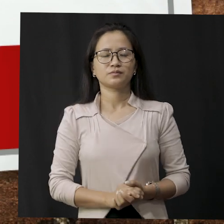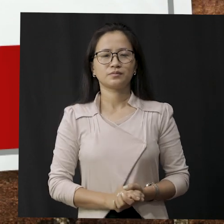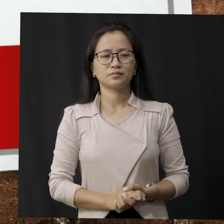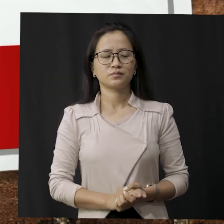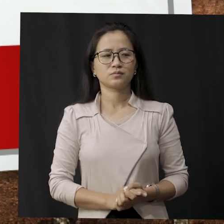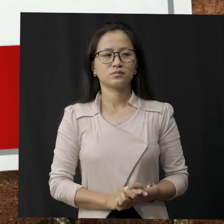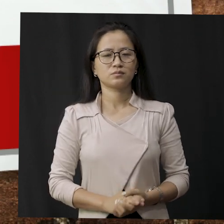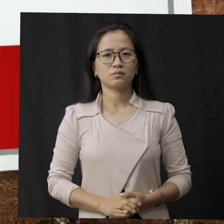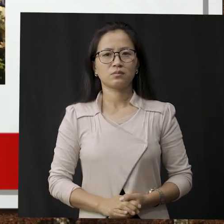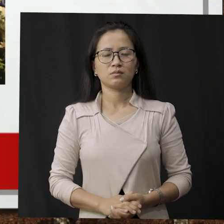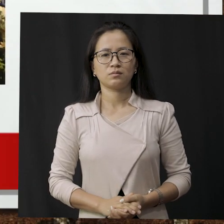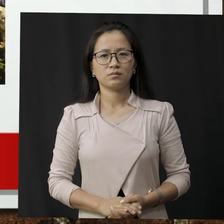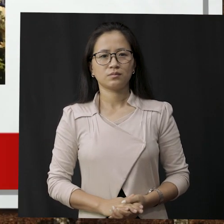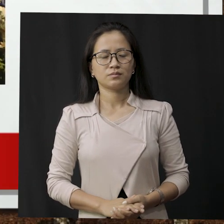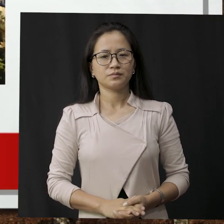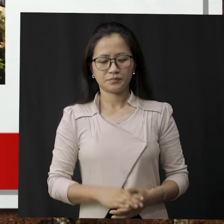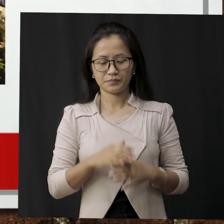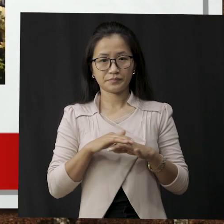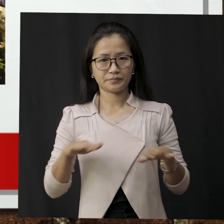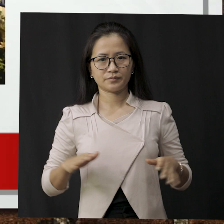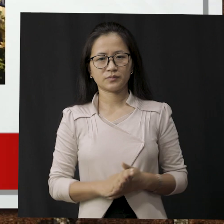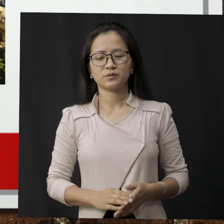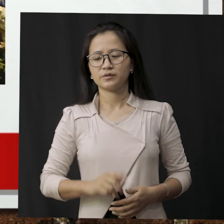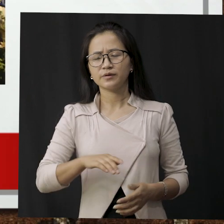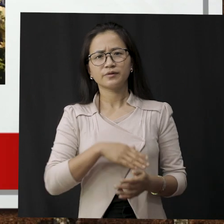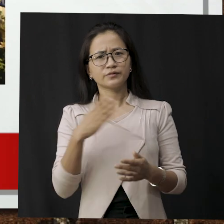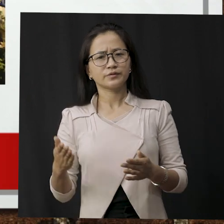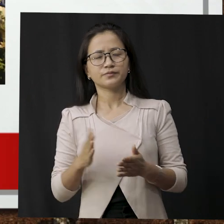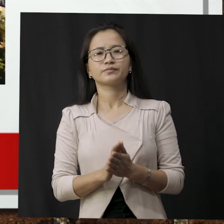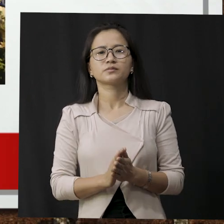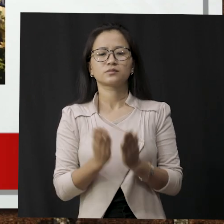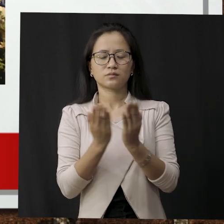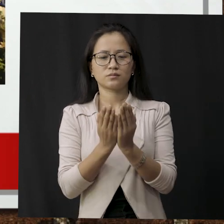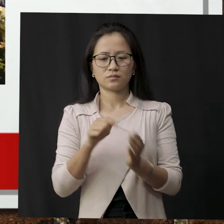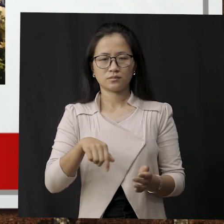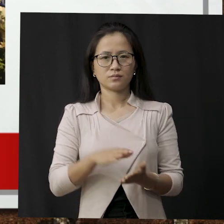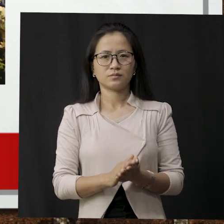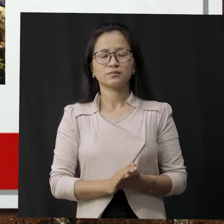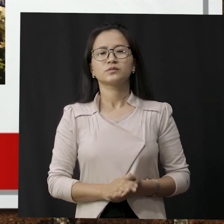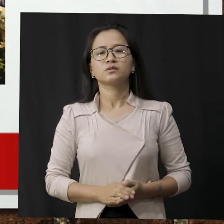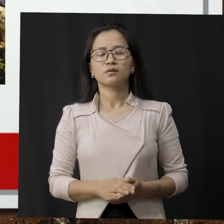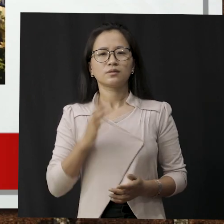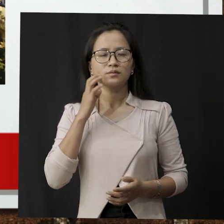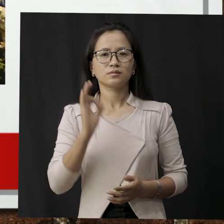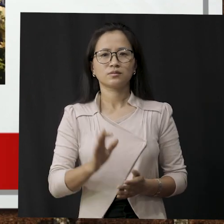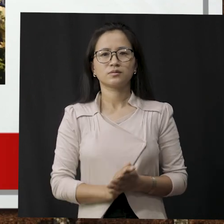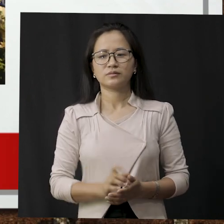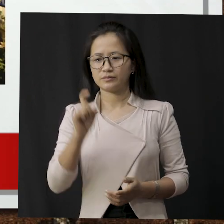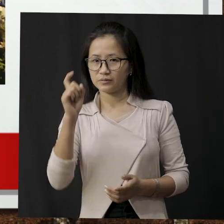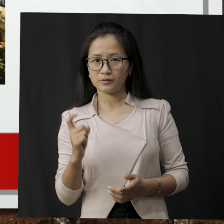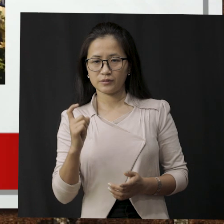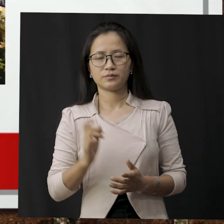14. So, students, after starting this lesson, we will learn the importance and